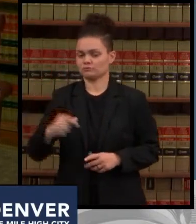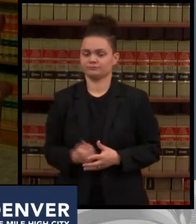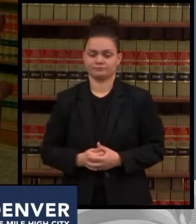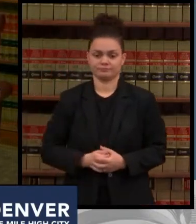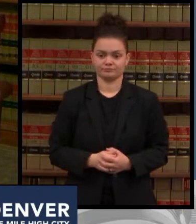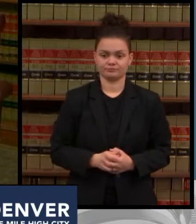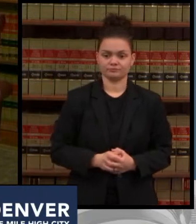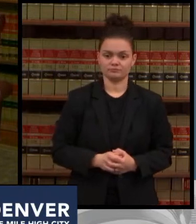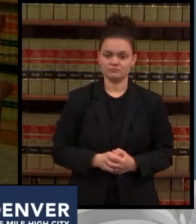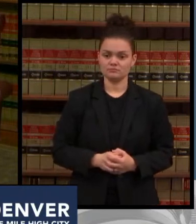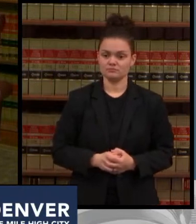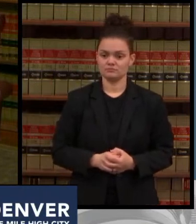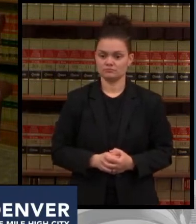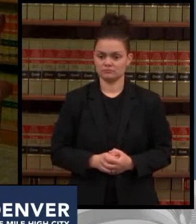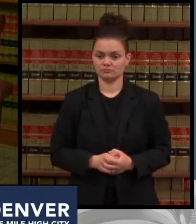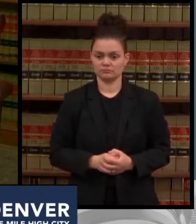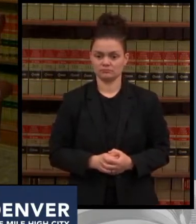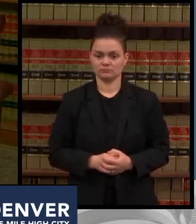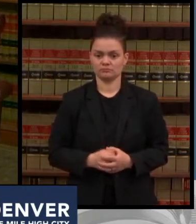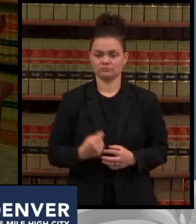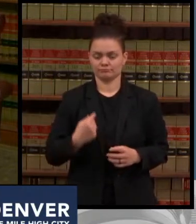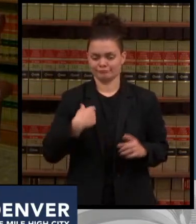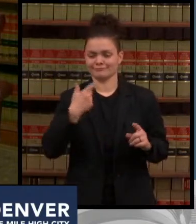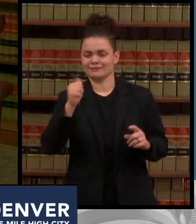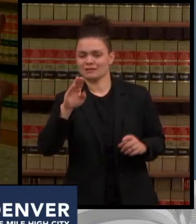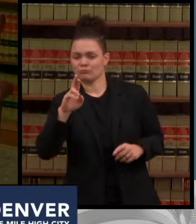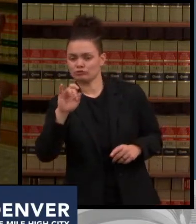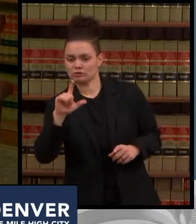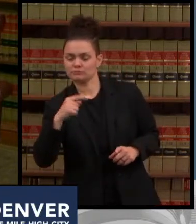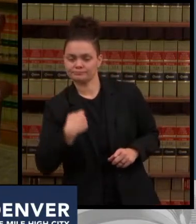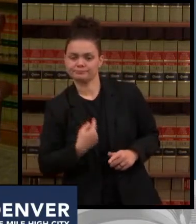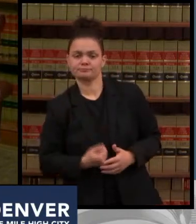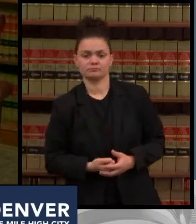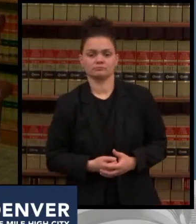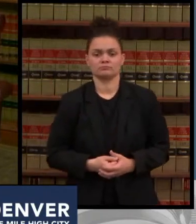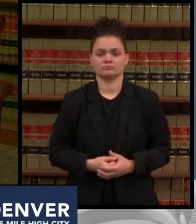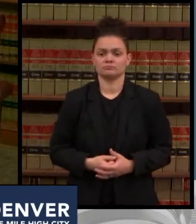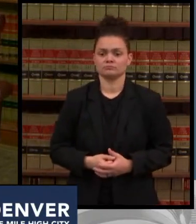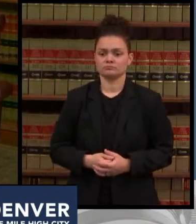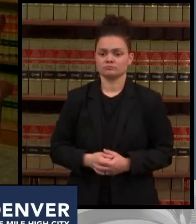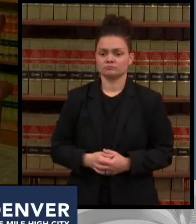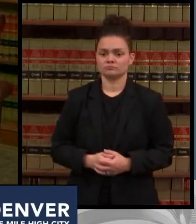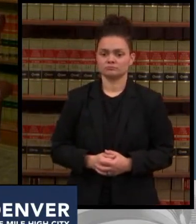Hey everyone, this is Gabrielle from Fox 31. With the exception of Boulder and Larimer